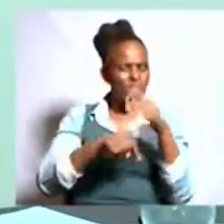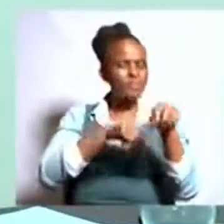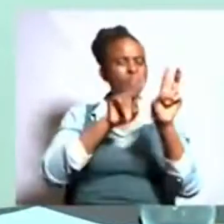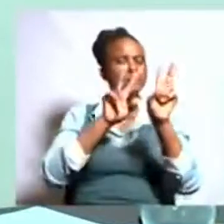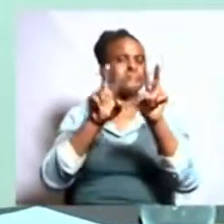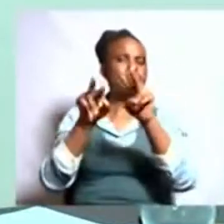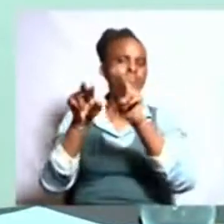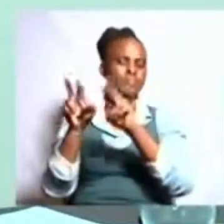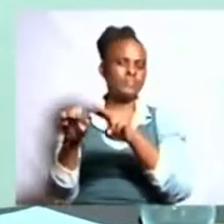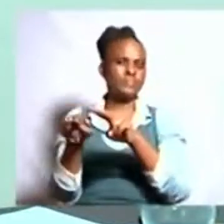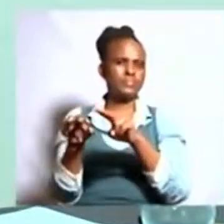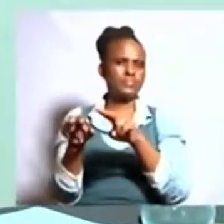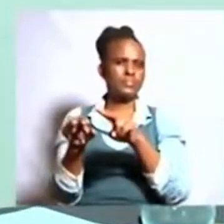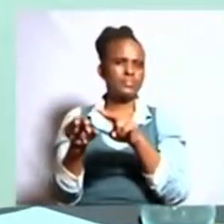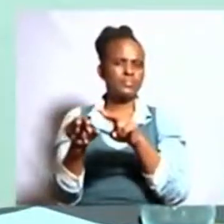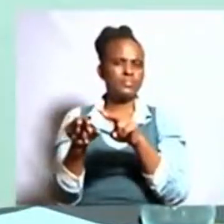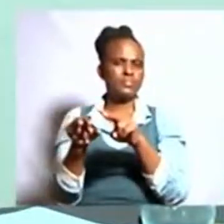monitoring,